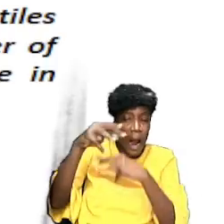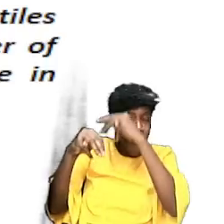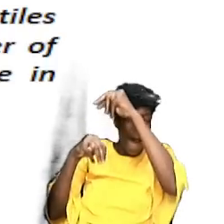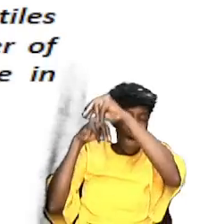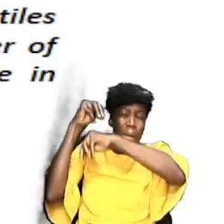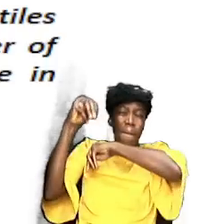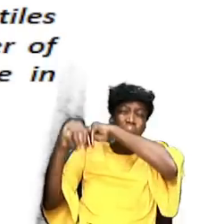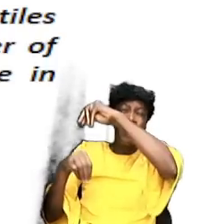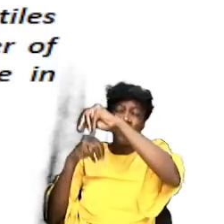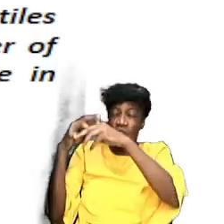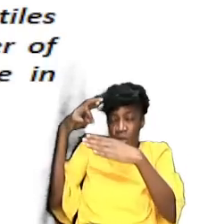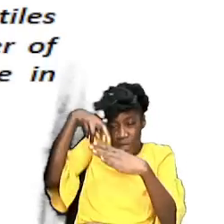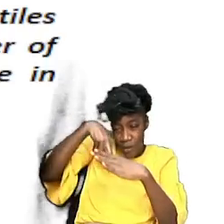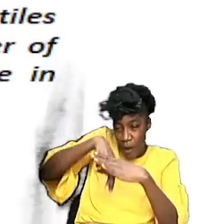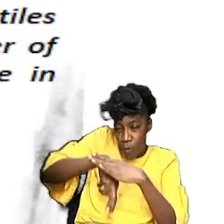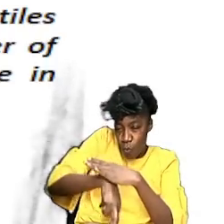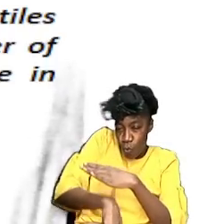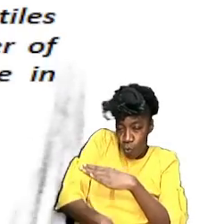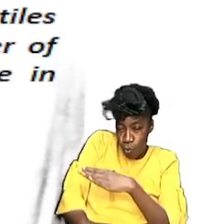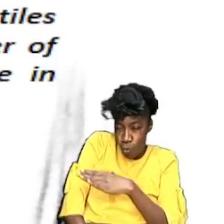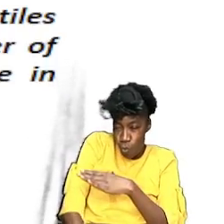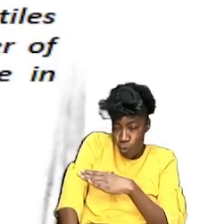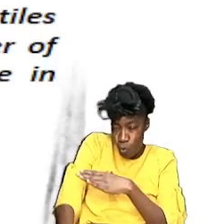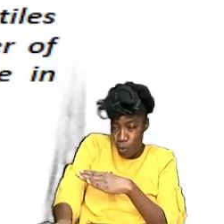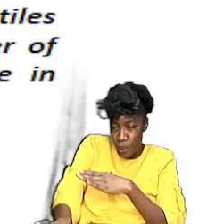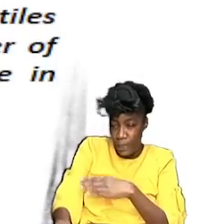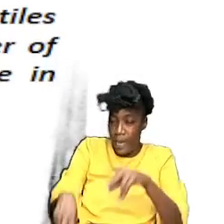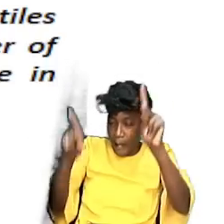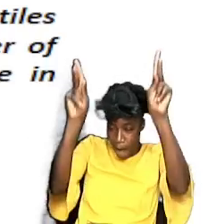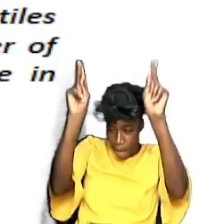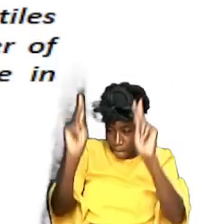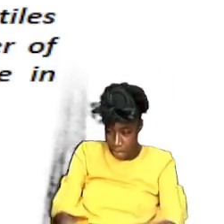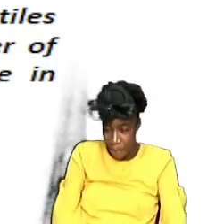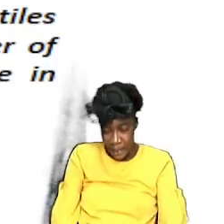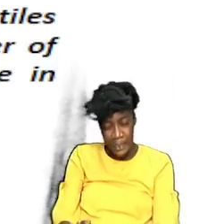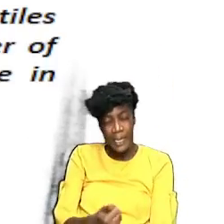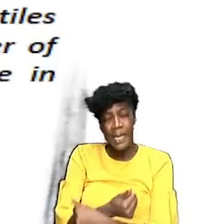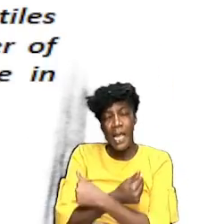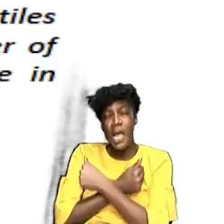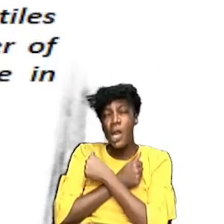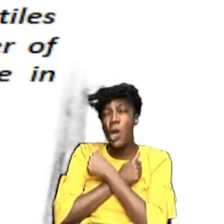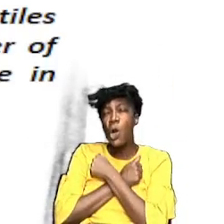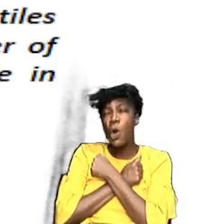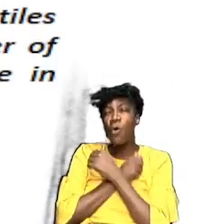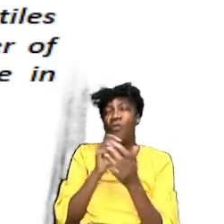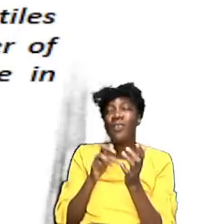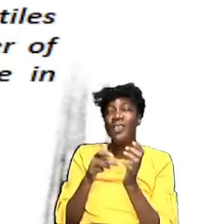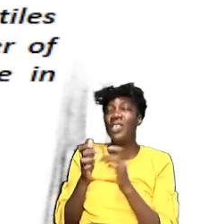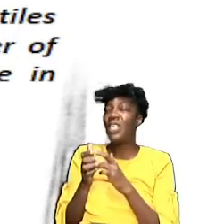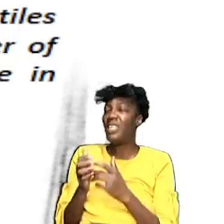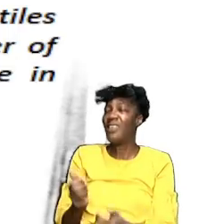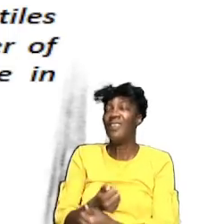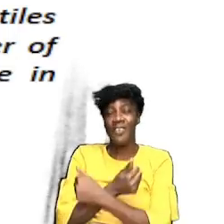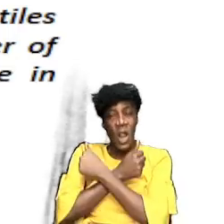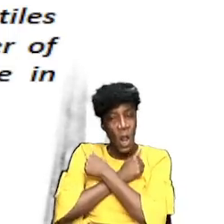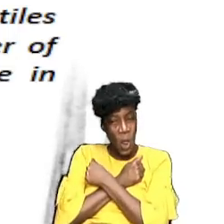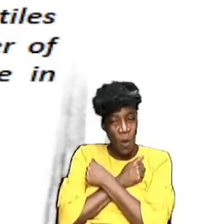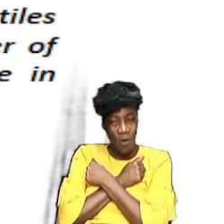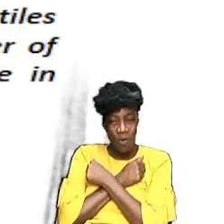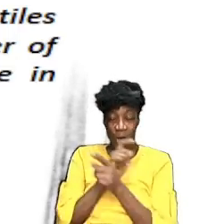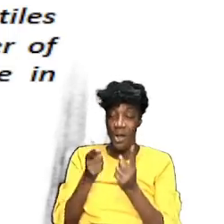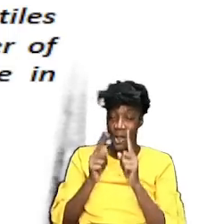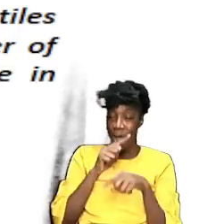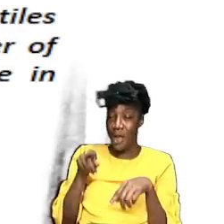says we are rooted and established in love. Amen. Jesus is love. So when they talk about the